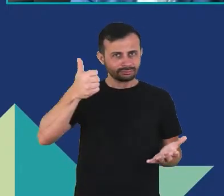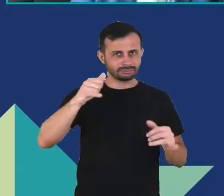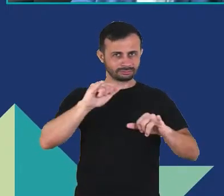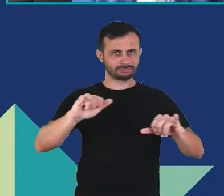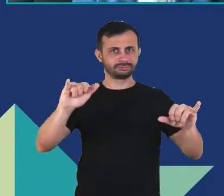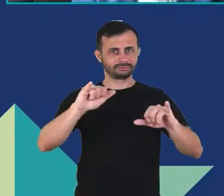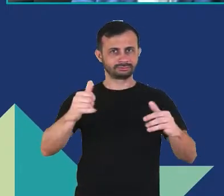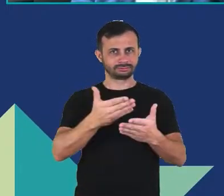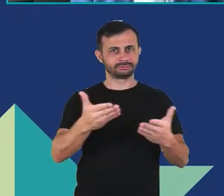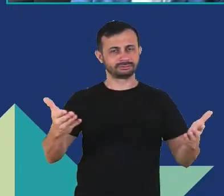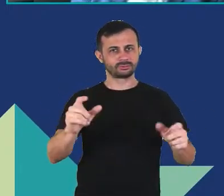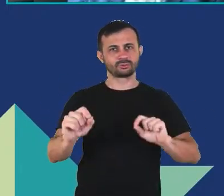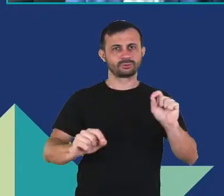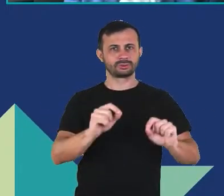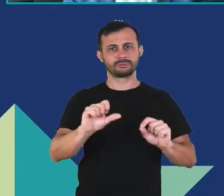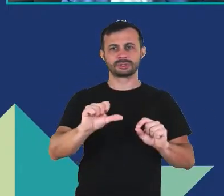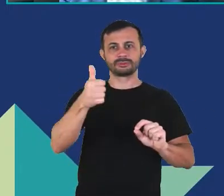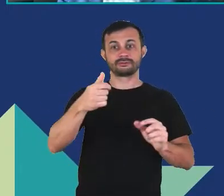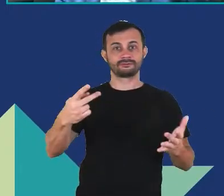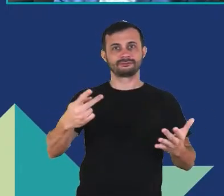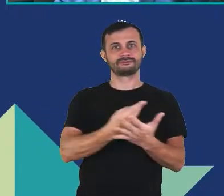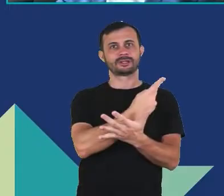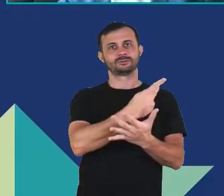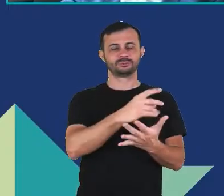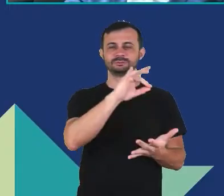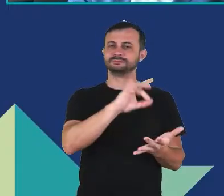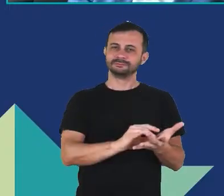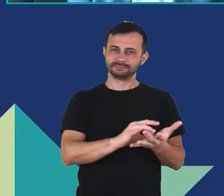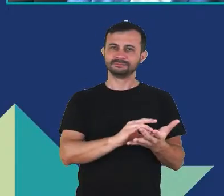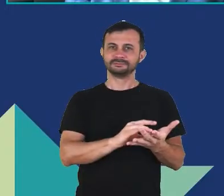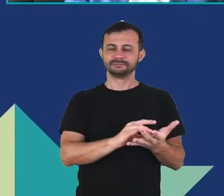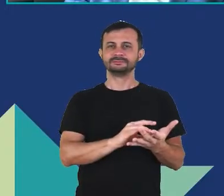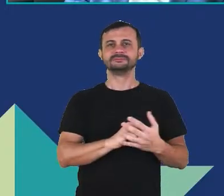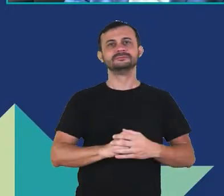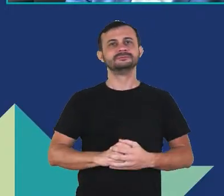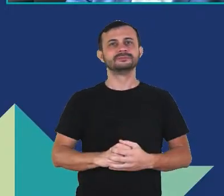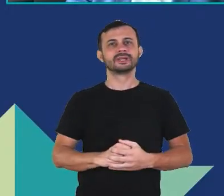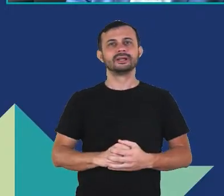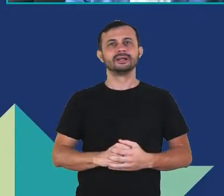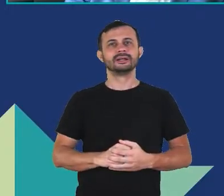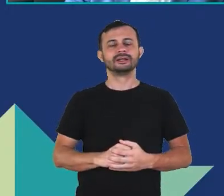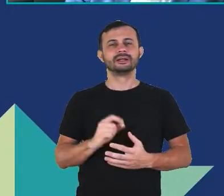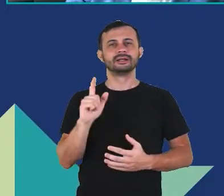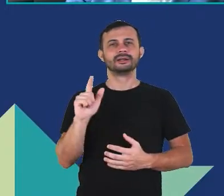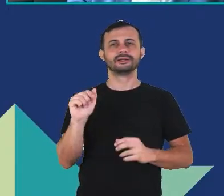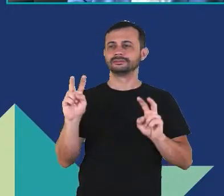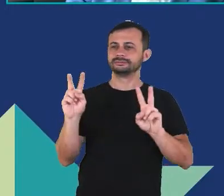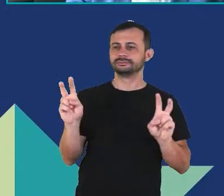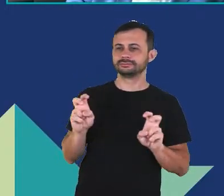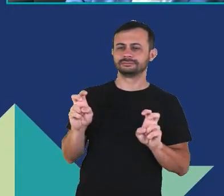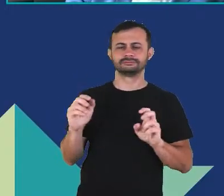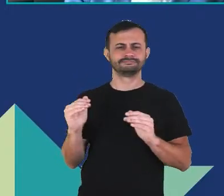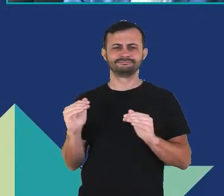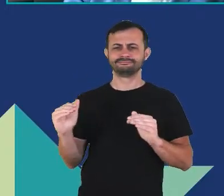would call it, is water is either too much or too little. So in a nutshell, nobody's happy.